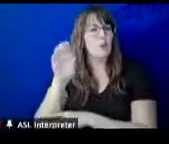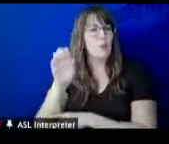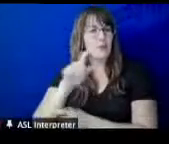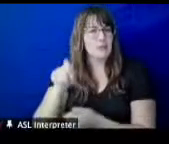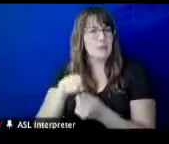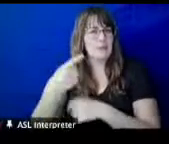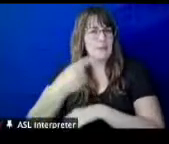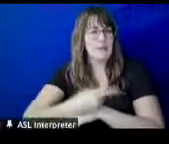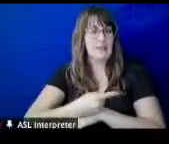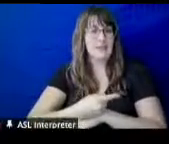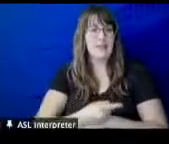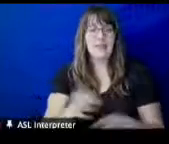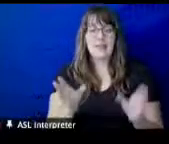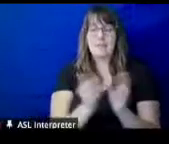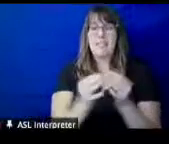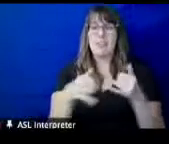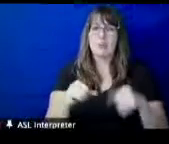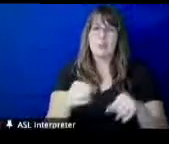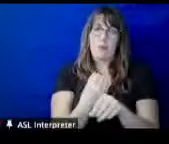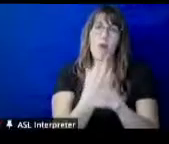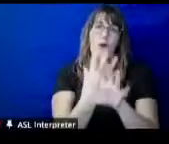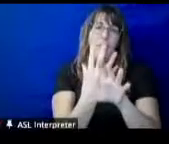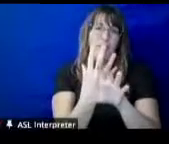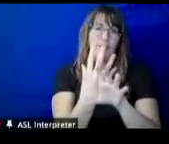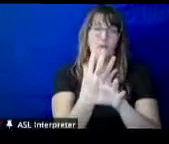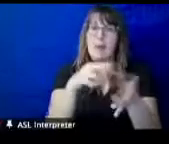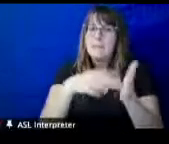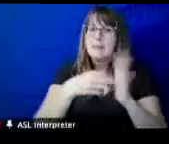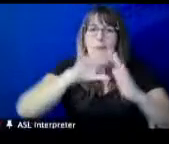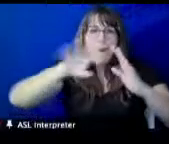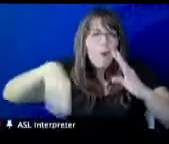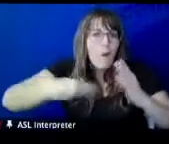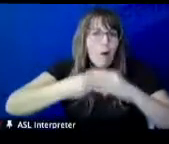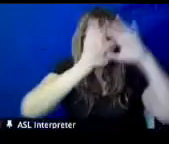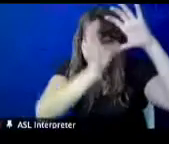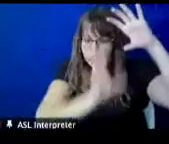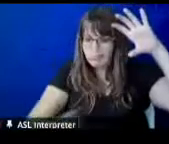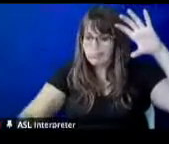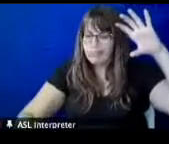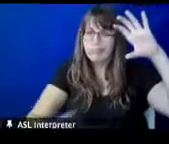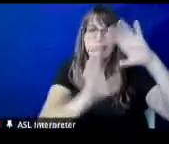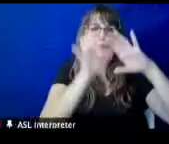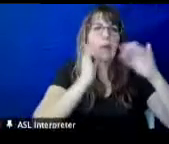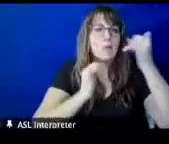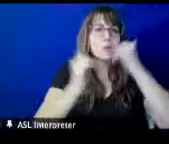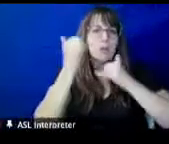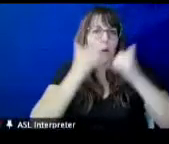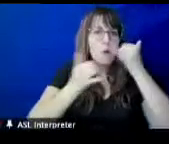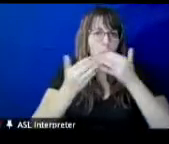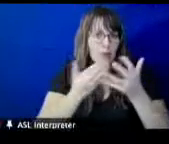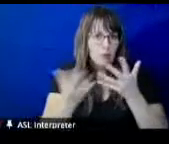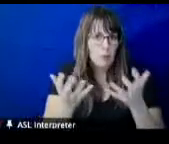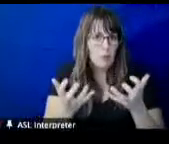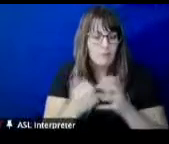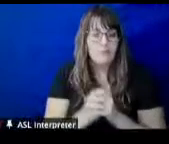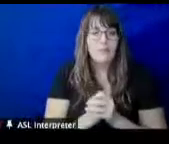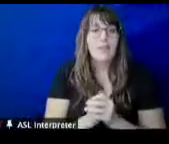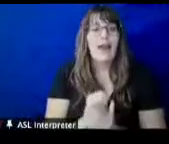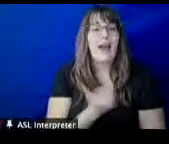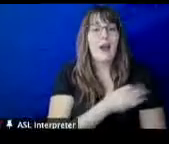this time, our meetings are still being held virtually, so anyone in California can provide input. Please go to our website